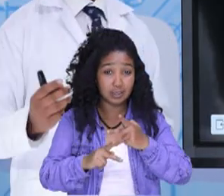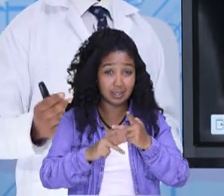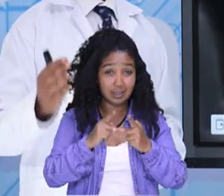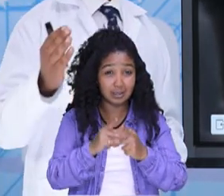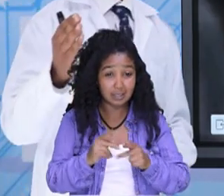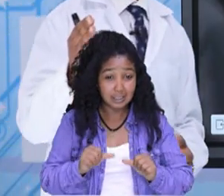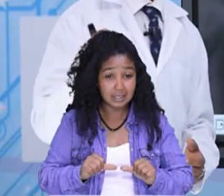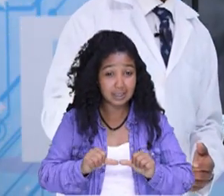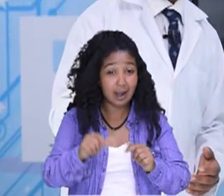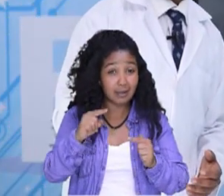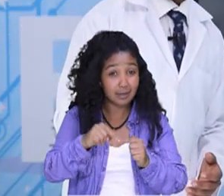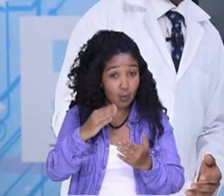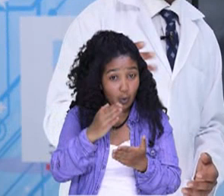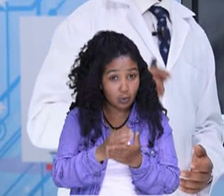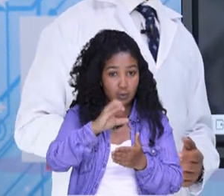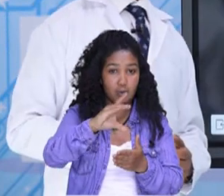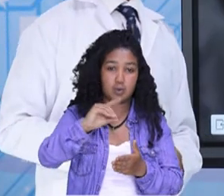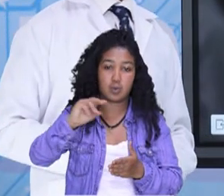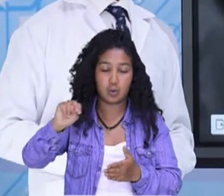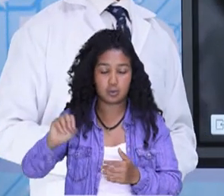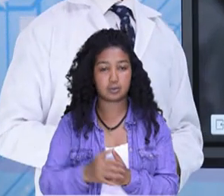proceeds until stop codons.